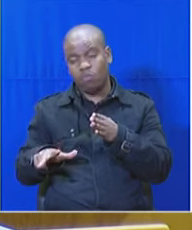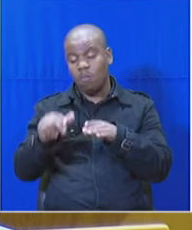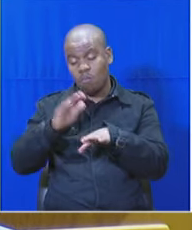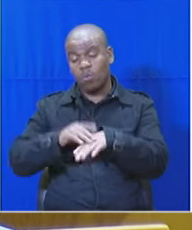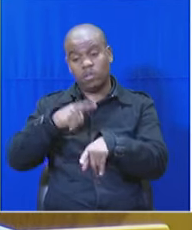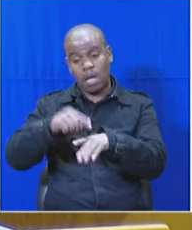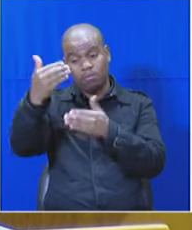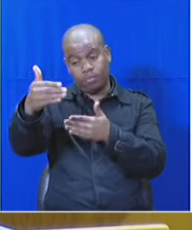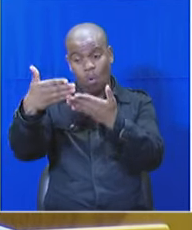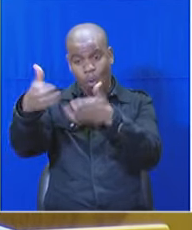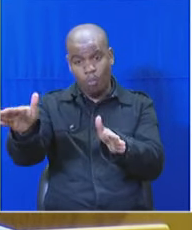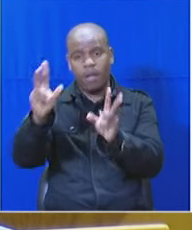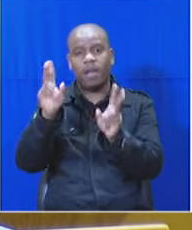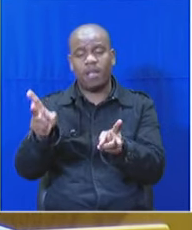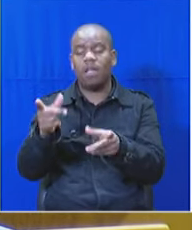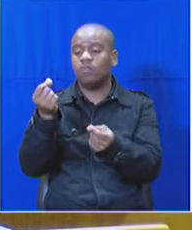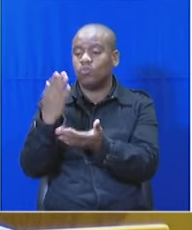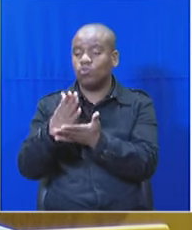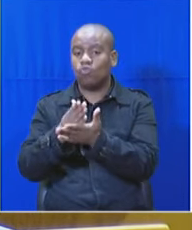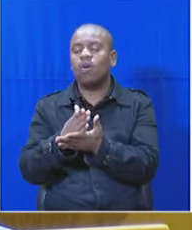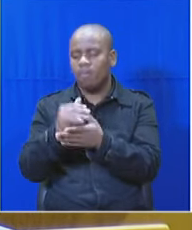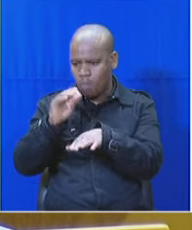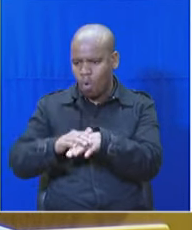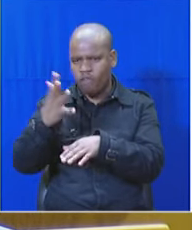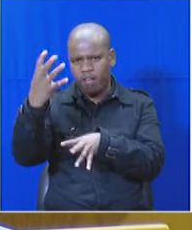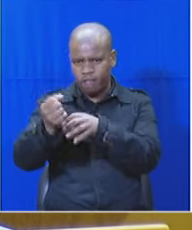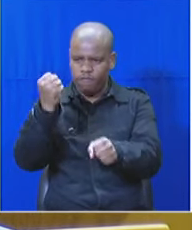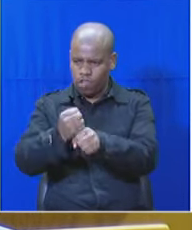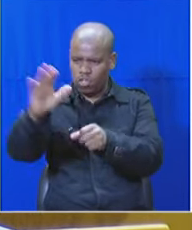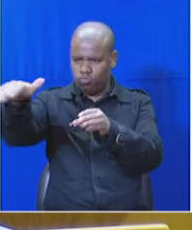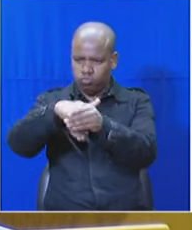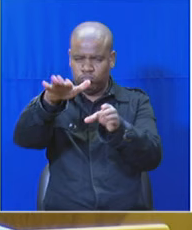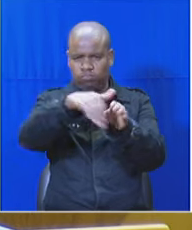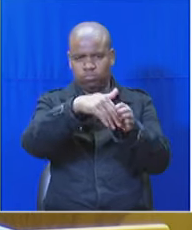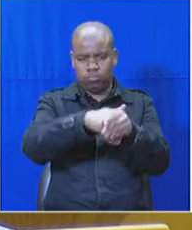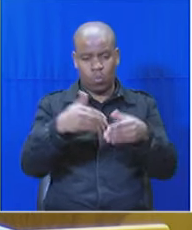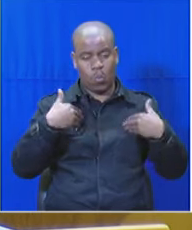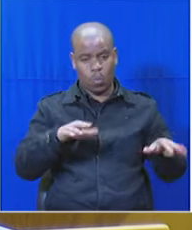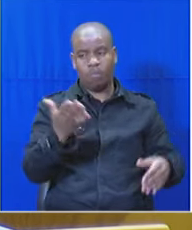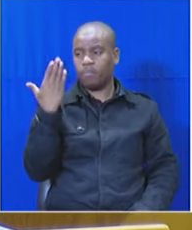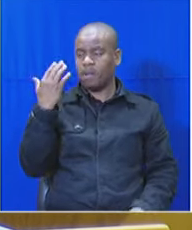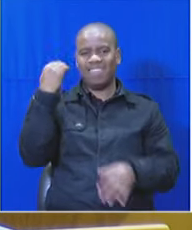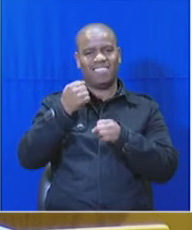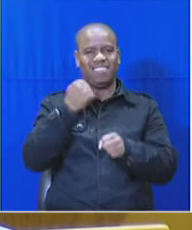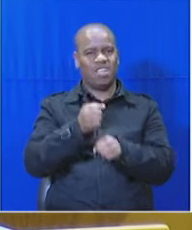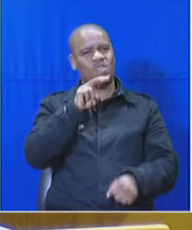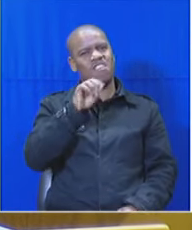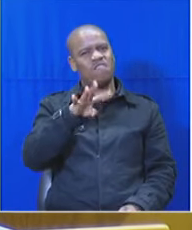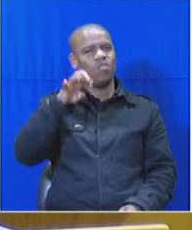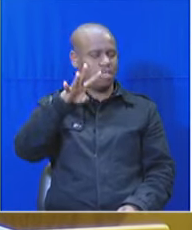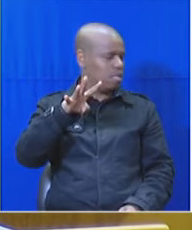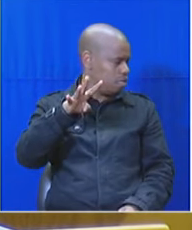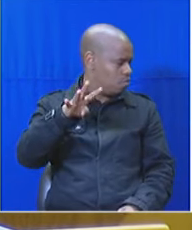of the lodgement of claims for restitution of land for a period of 5 years, commencing in 2014, and codify the